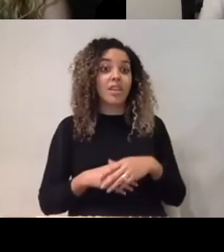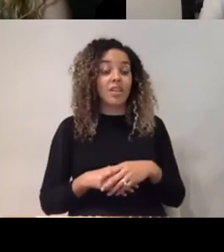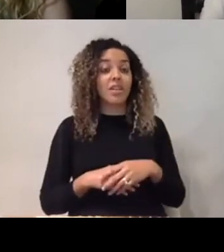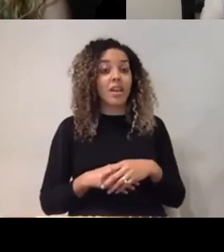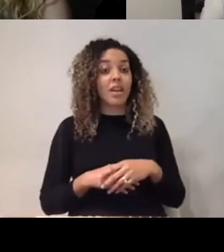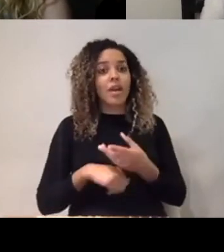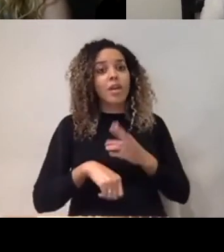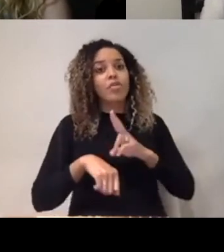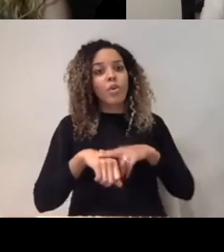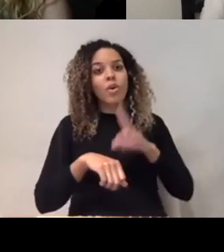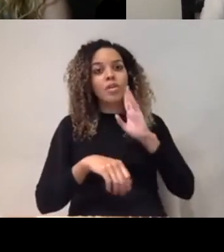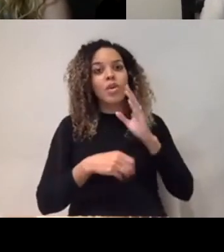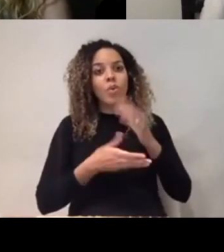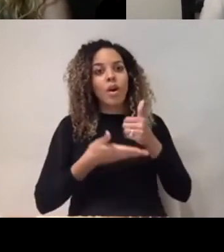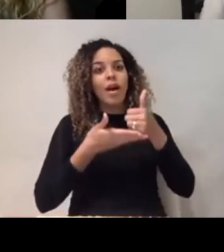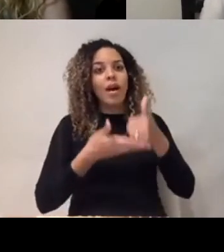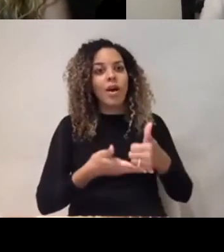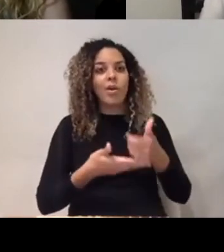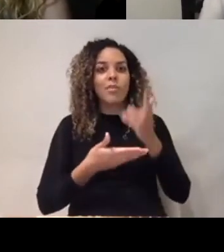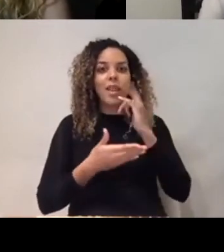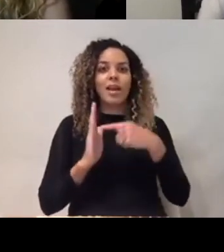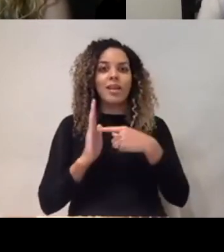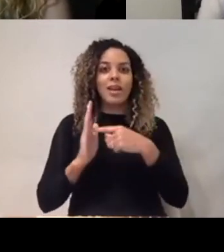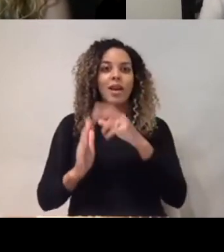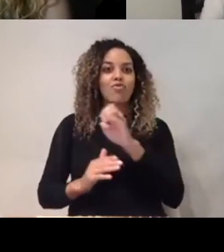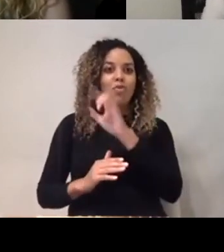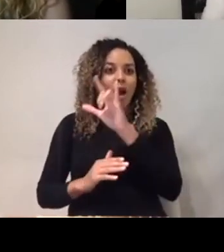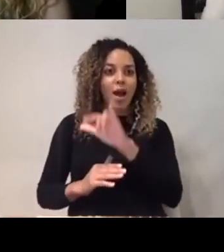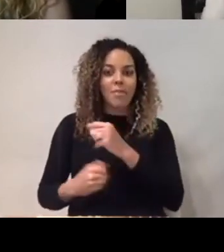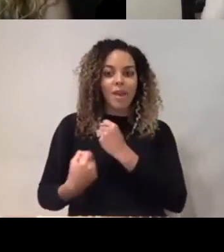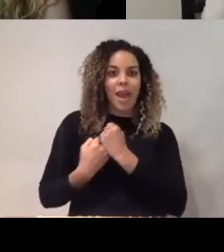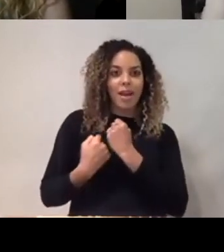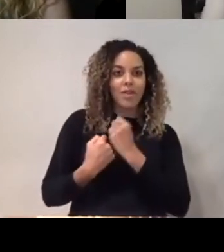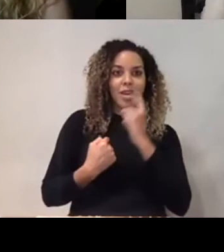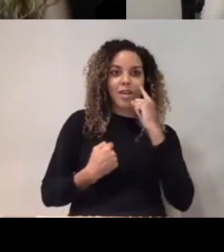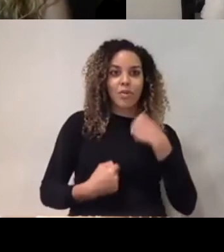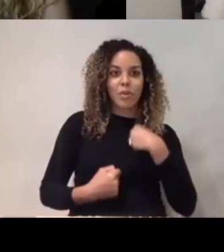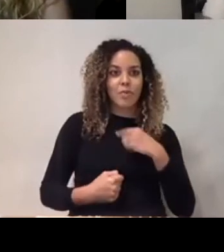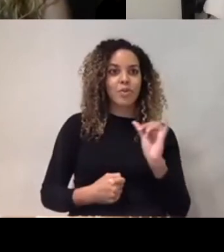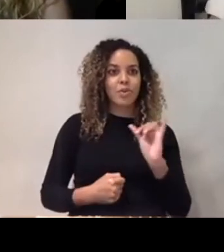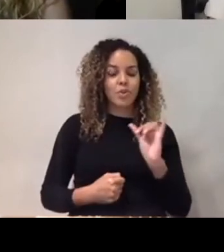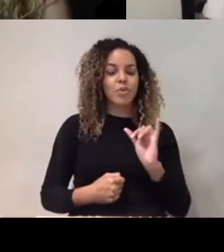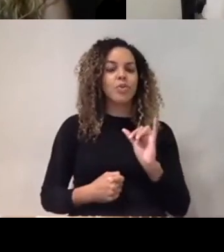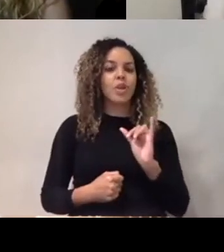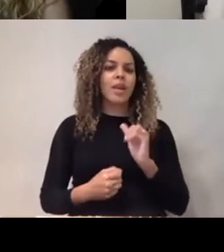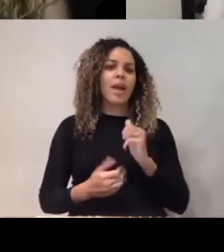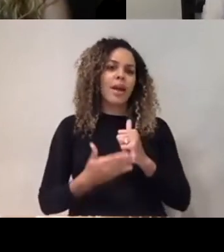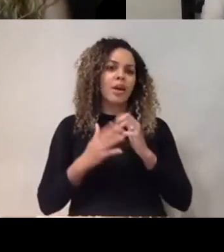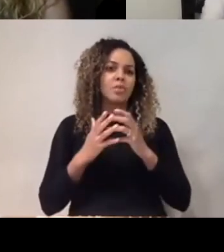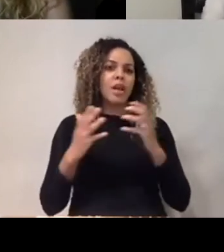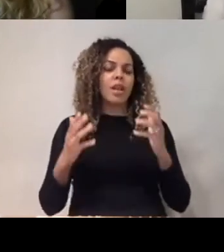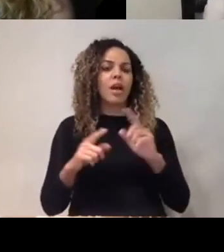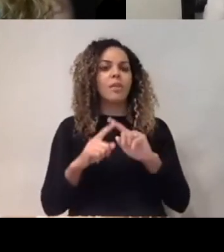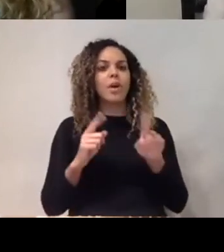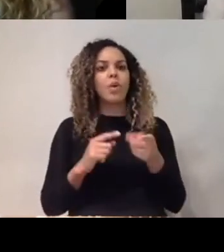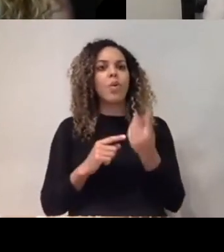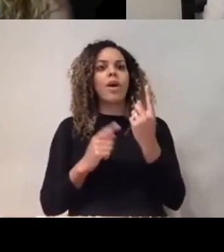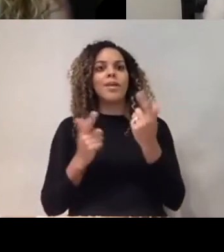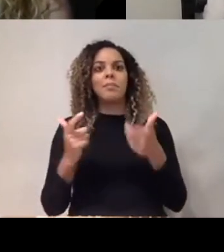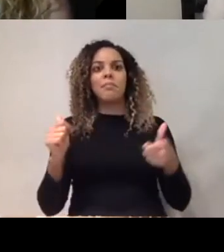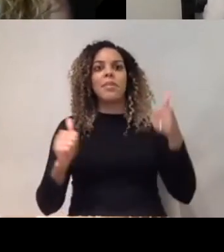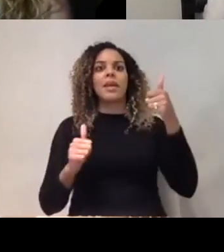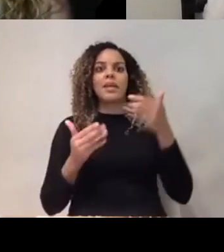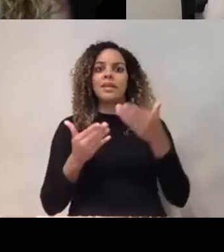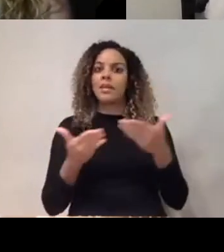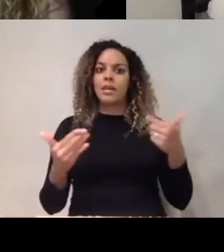someone like Ramy advocate for me. But you know, one of the biggest things that